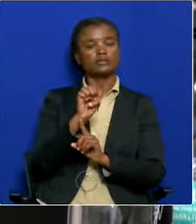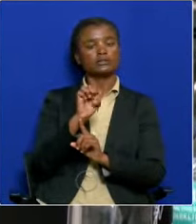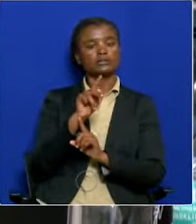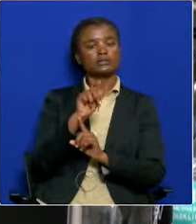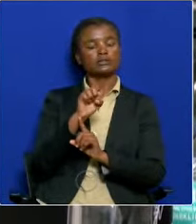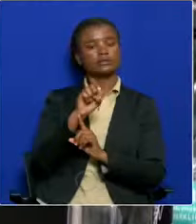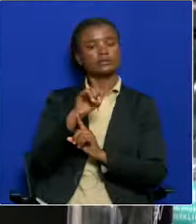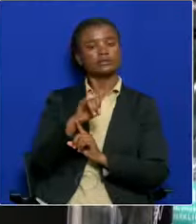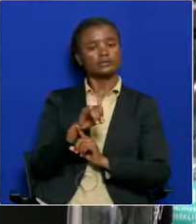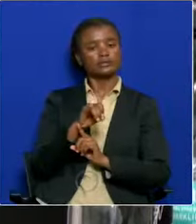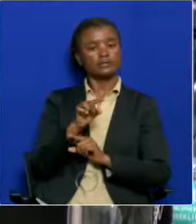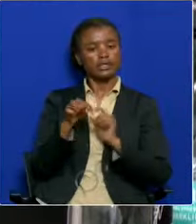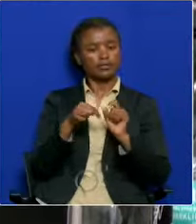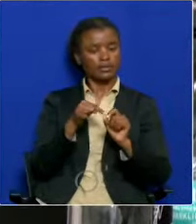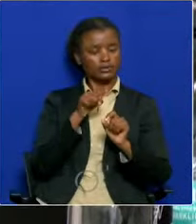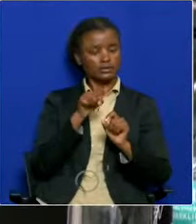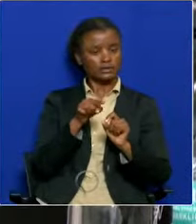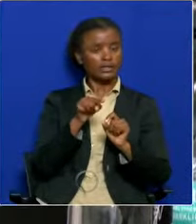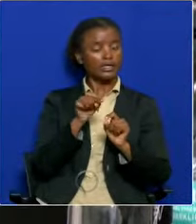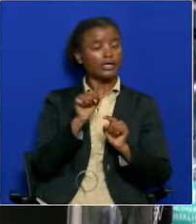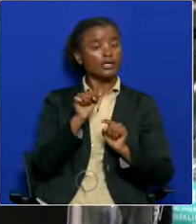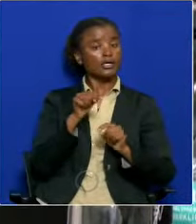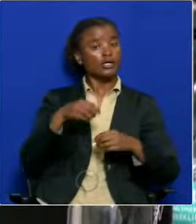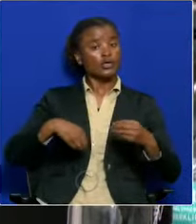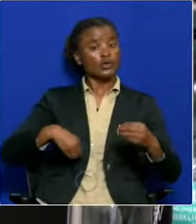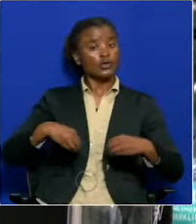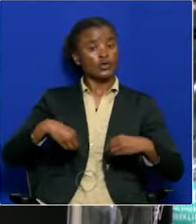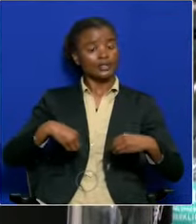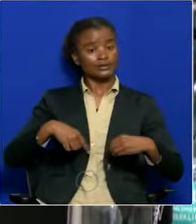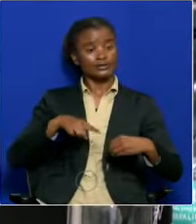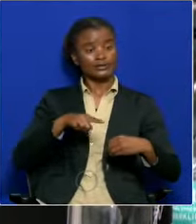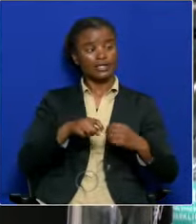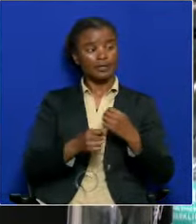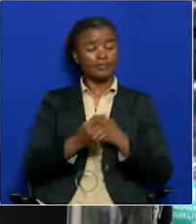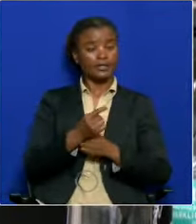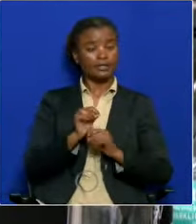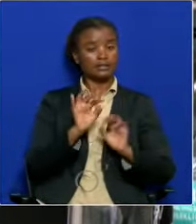activity related to 10,000 rand and the purchase of